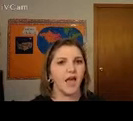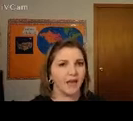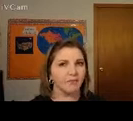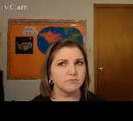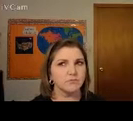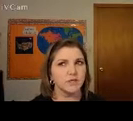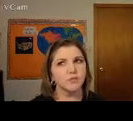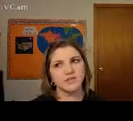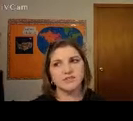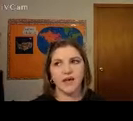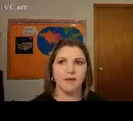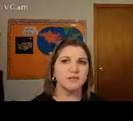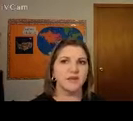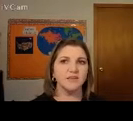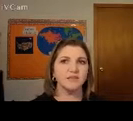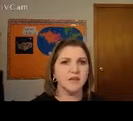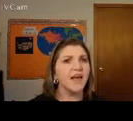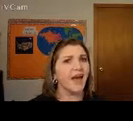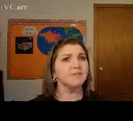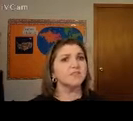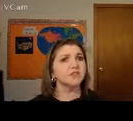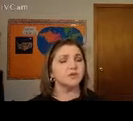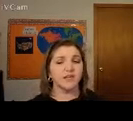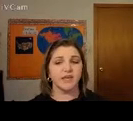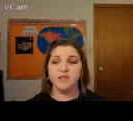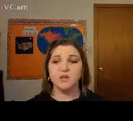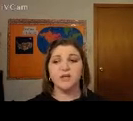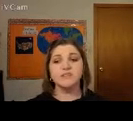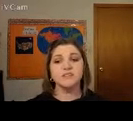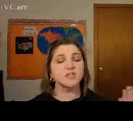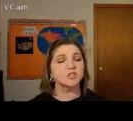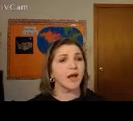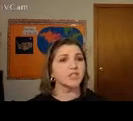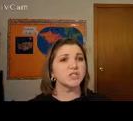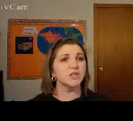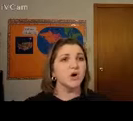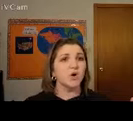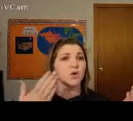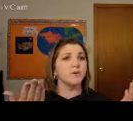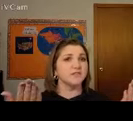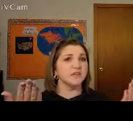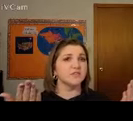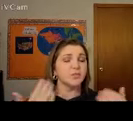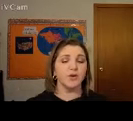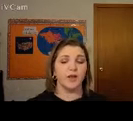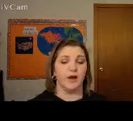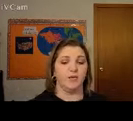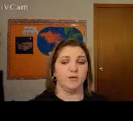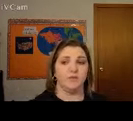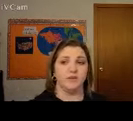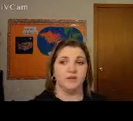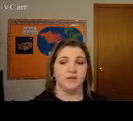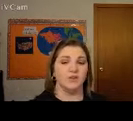the game. Well, does that make sense? Absolutely. So is it a contraction or a possessive